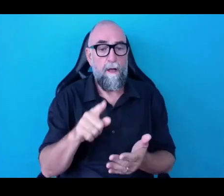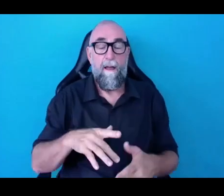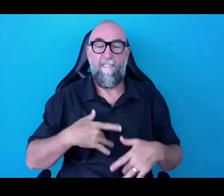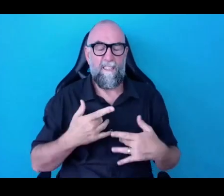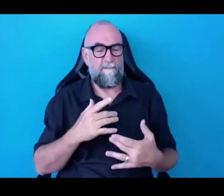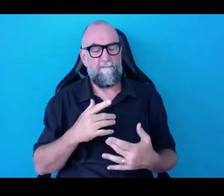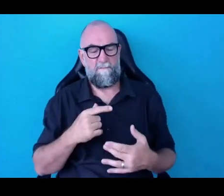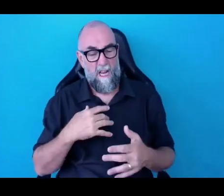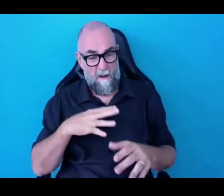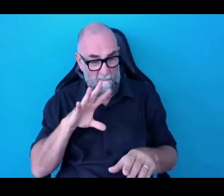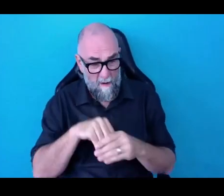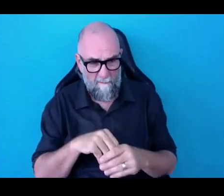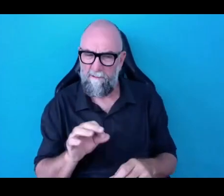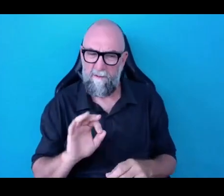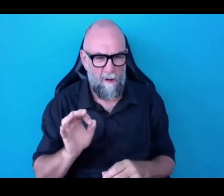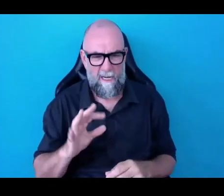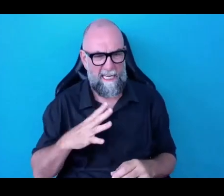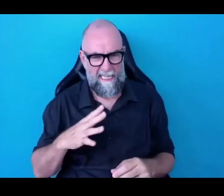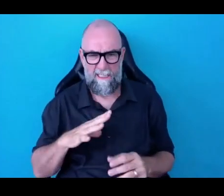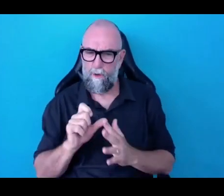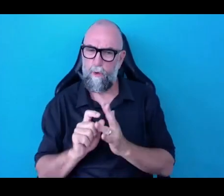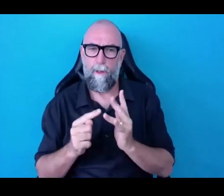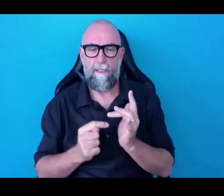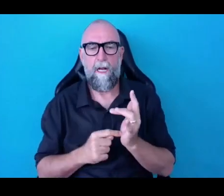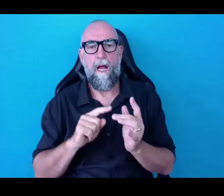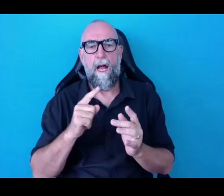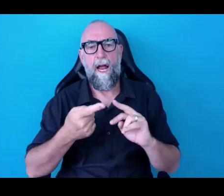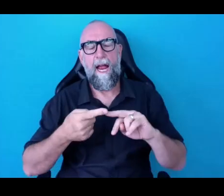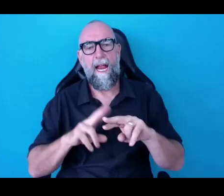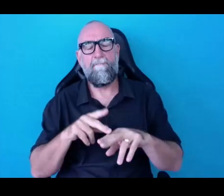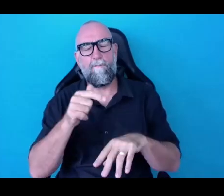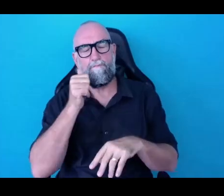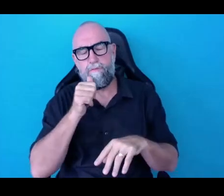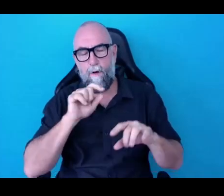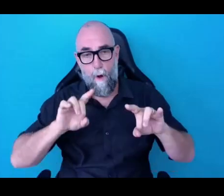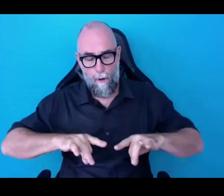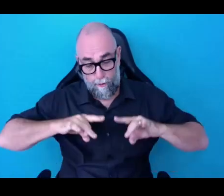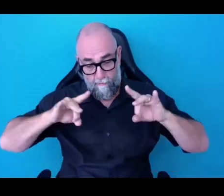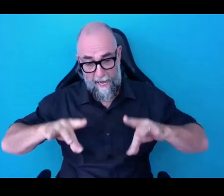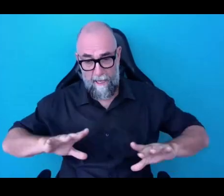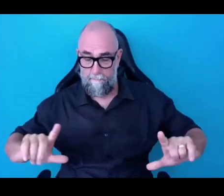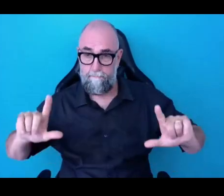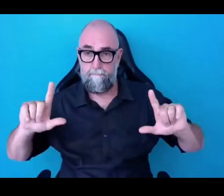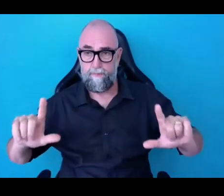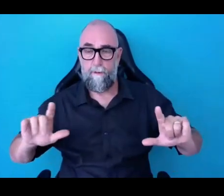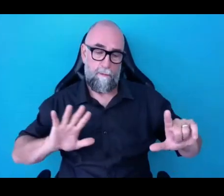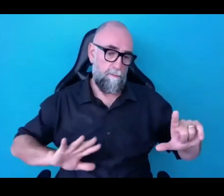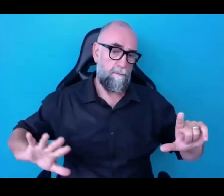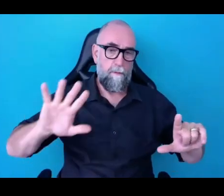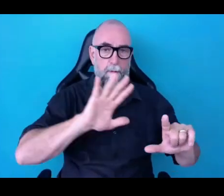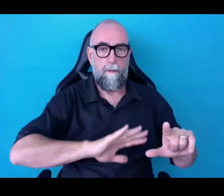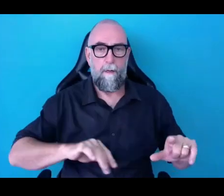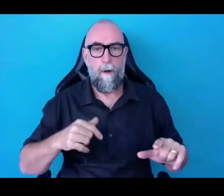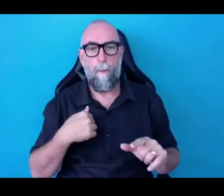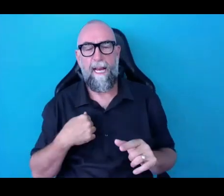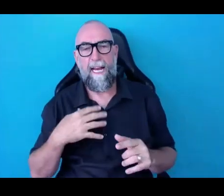reimagining the way in which we're even Australia in terms of a continent and how it's positioned globally. Like we have